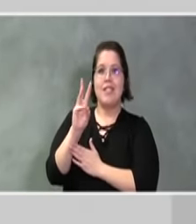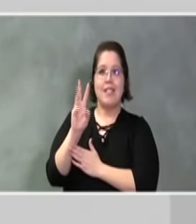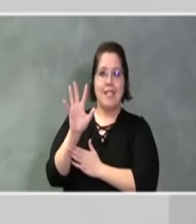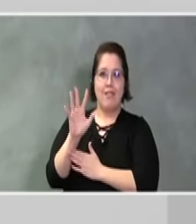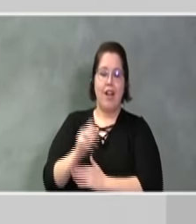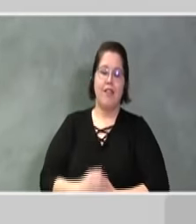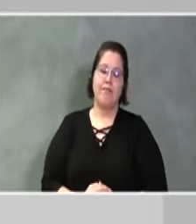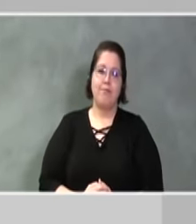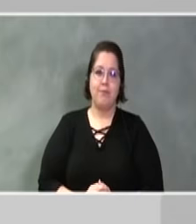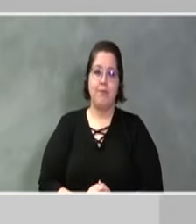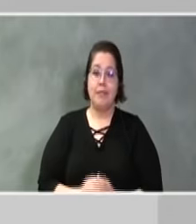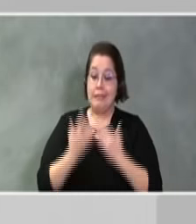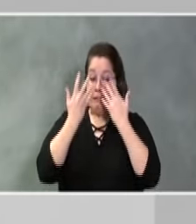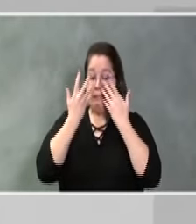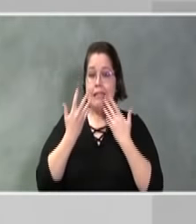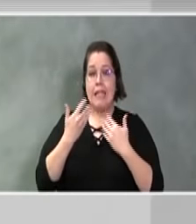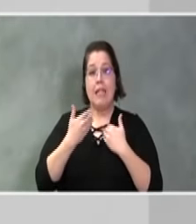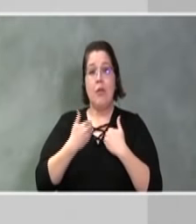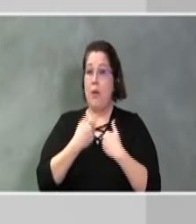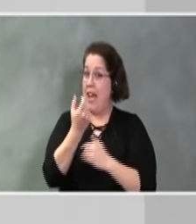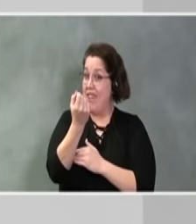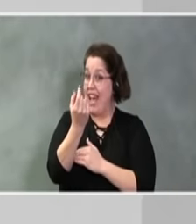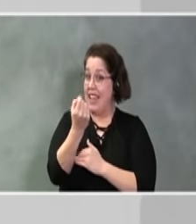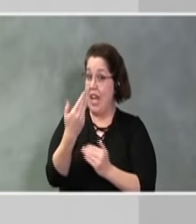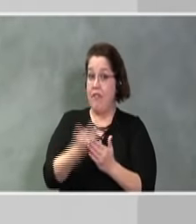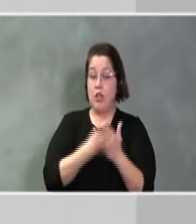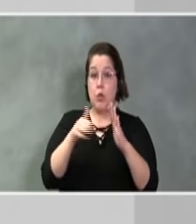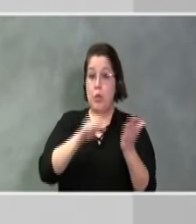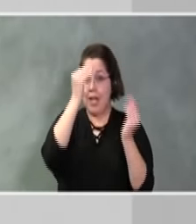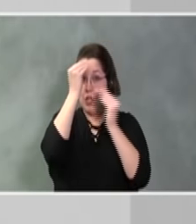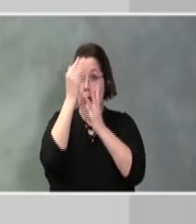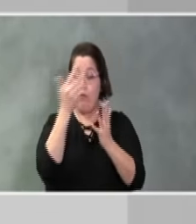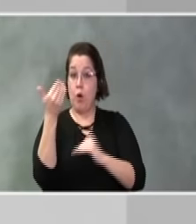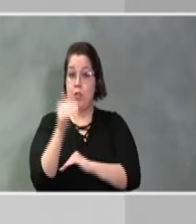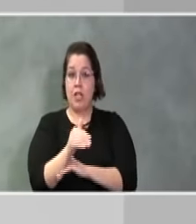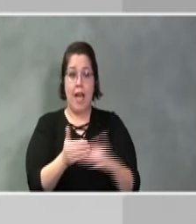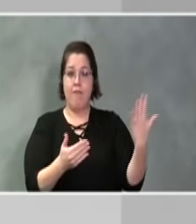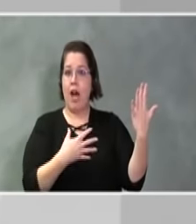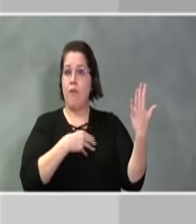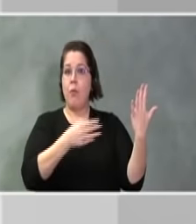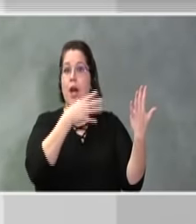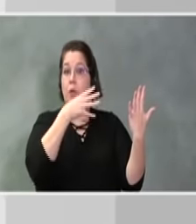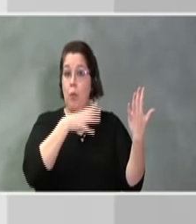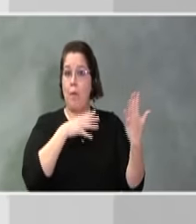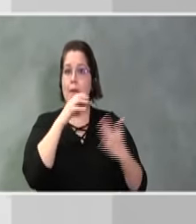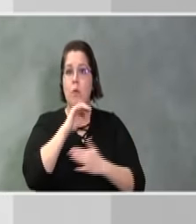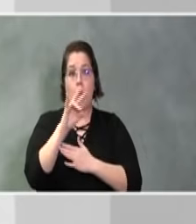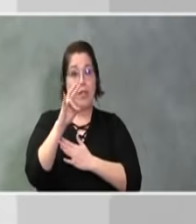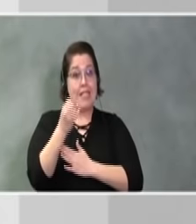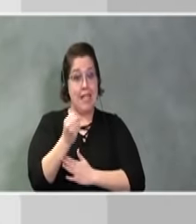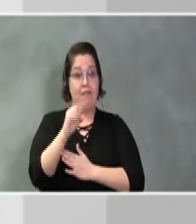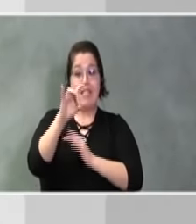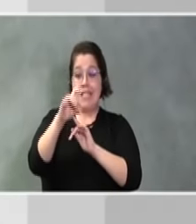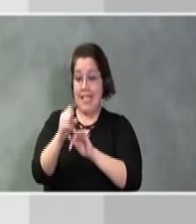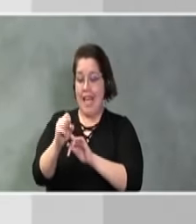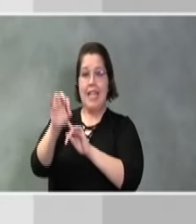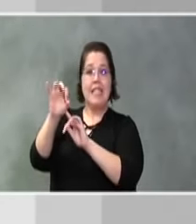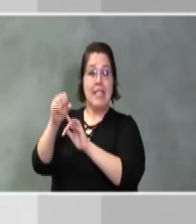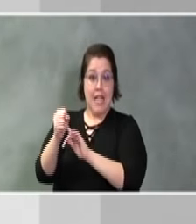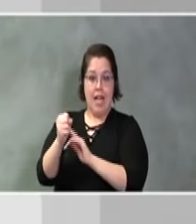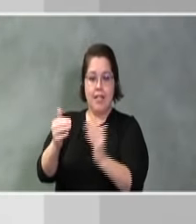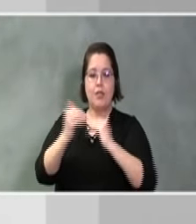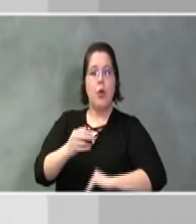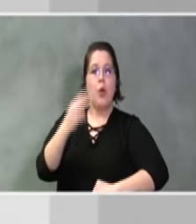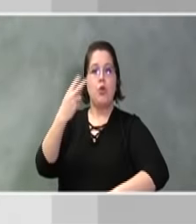1,165. Sadly, we do have 11 new deaths to report tonight, 5 white females in their 70s, 80s, and 90s,